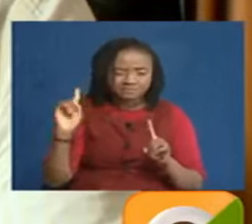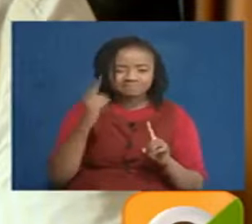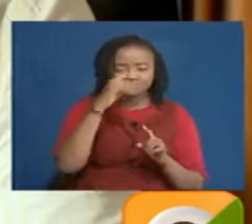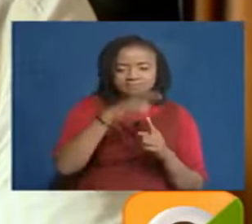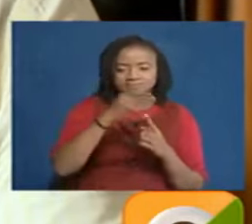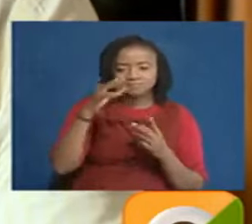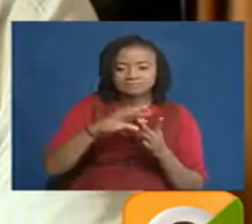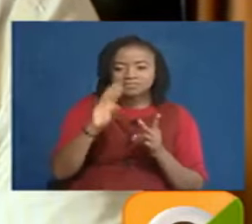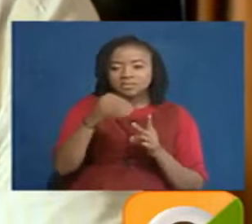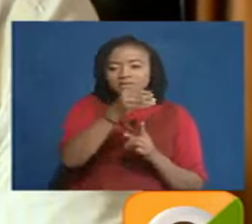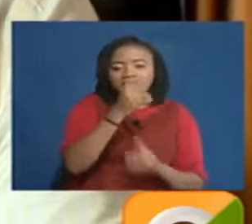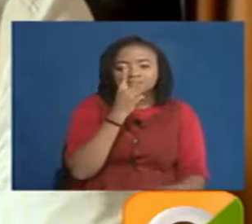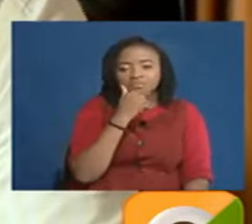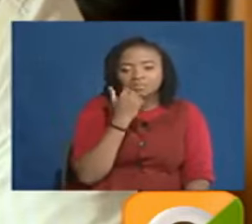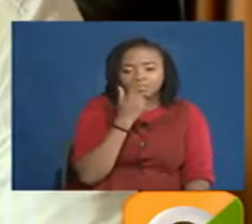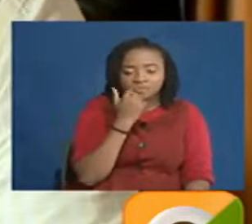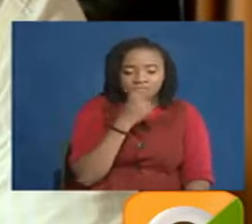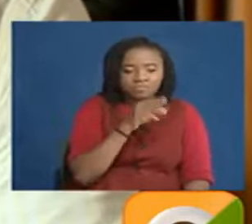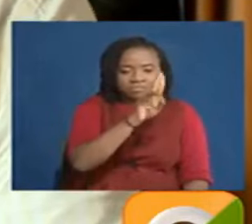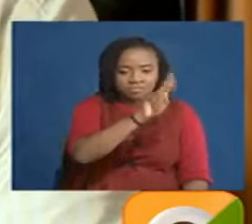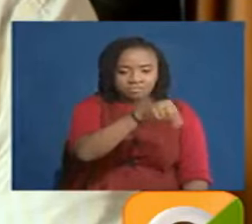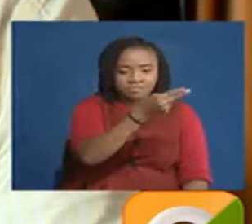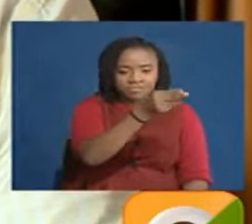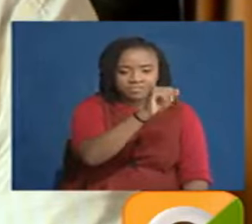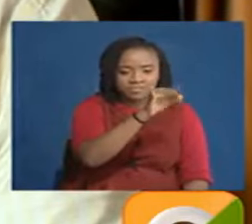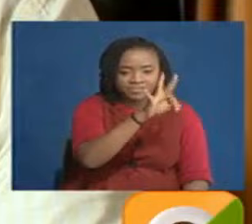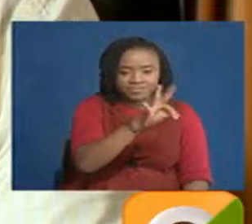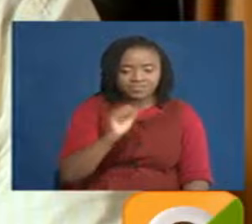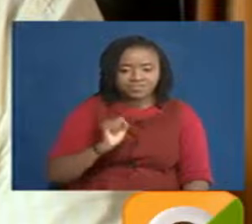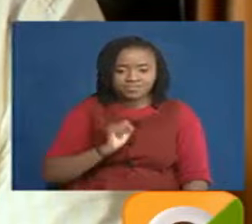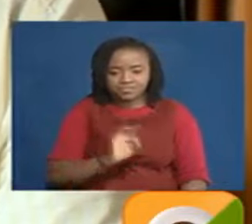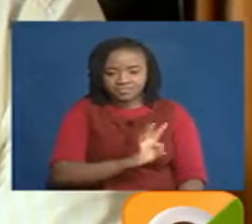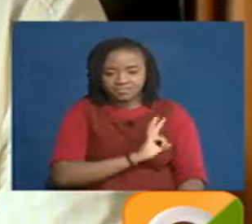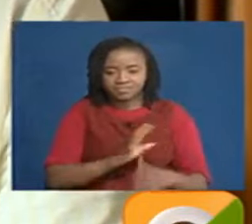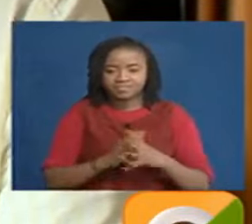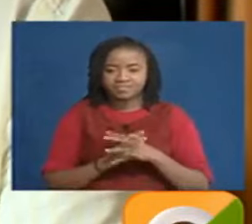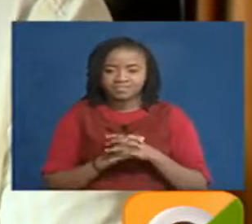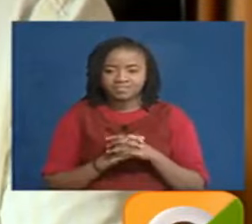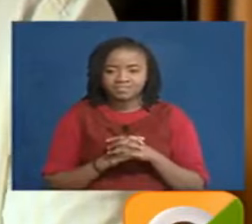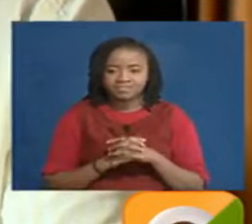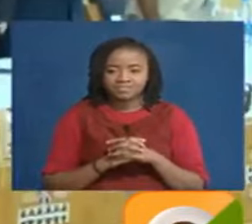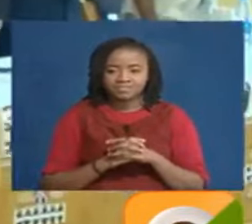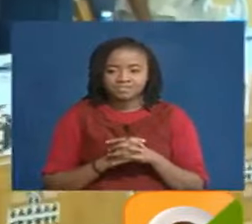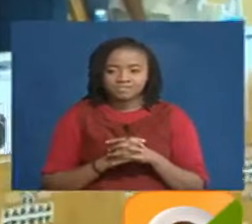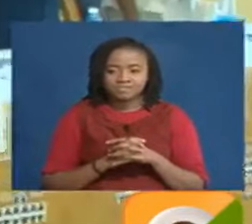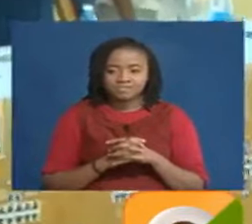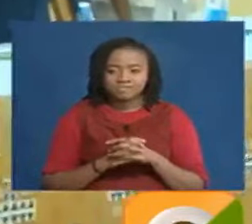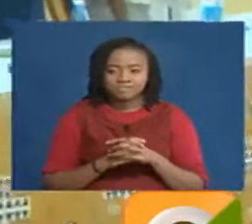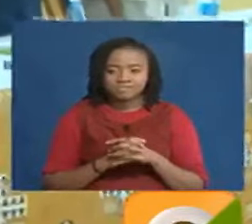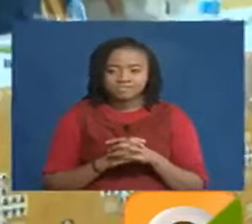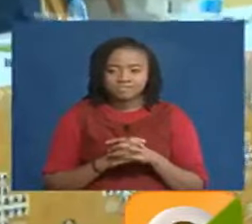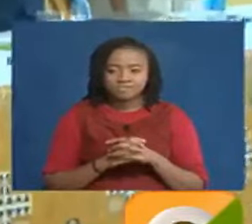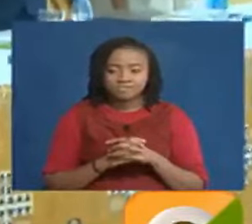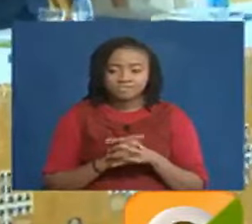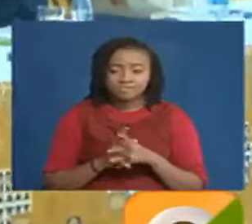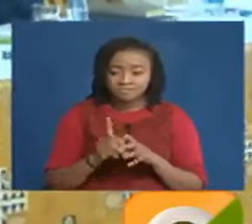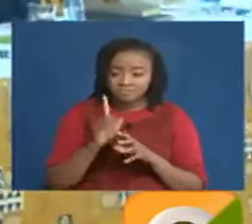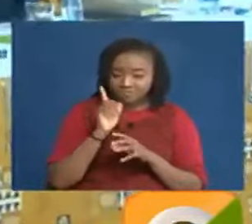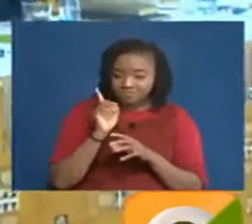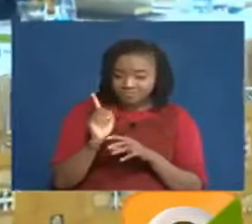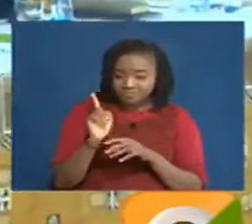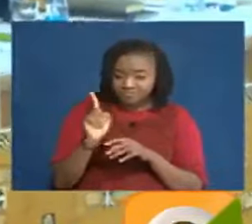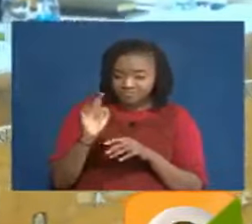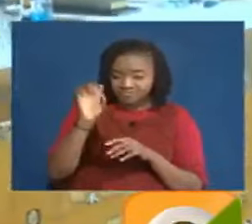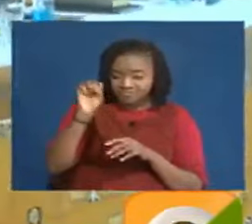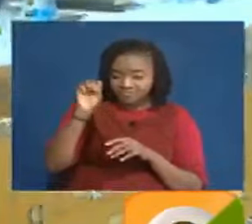recruitment would be NHIF staff. Those that are not... The Social Health Insurance Act